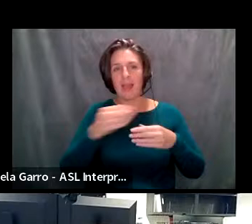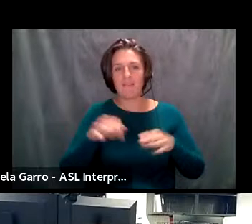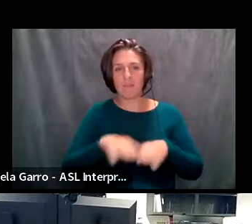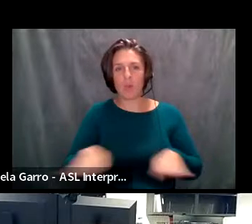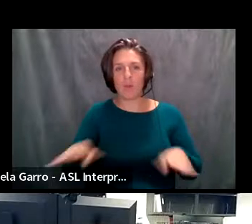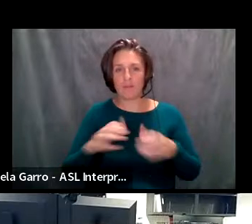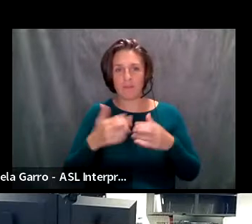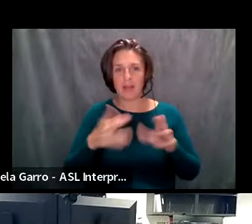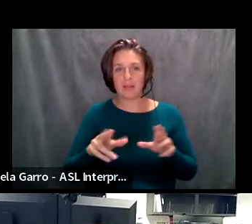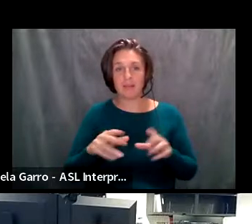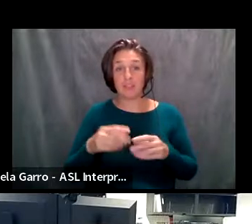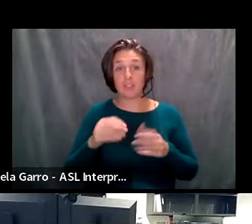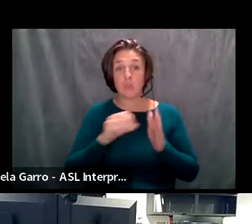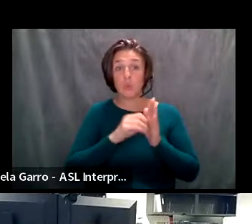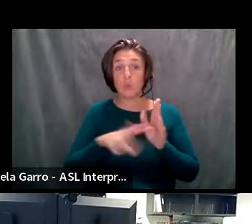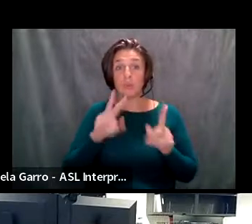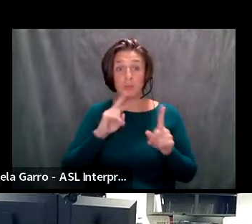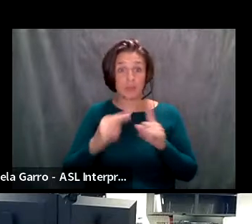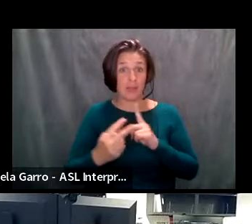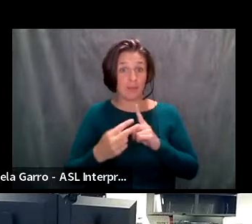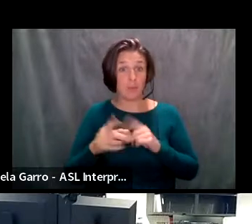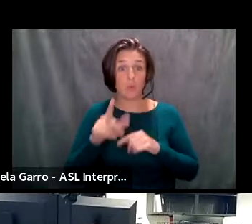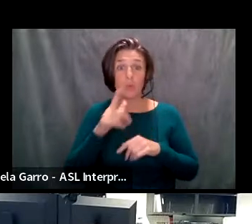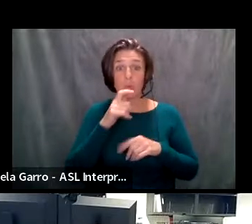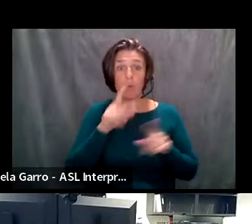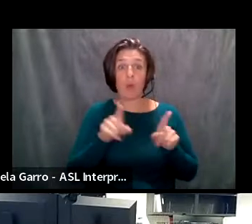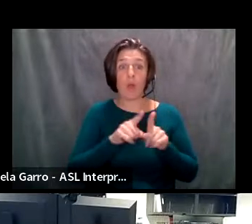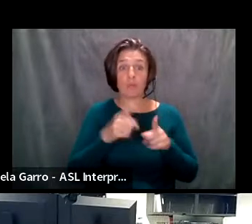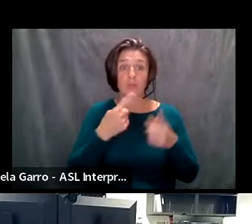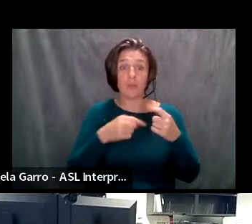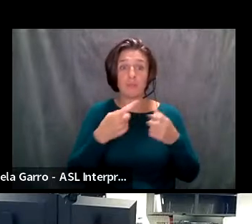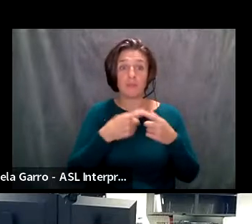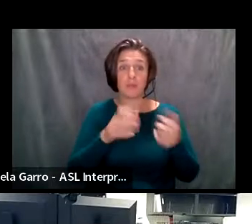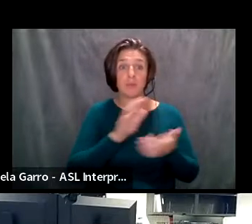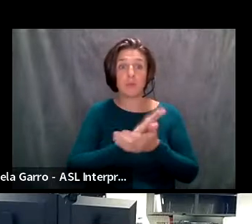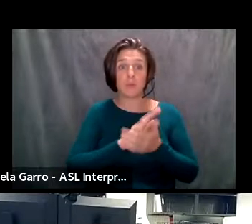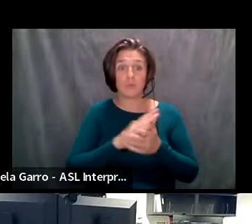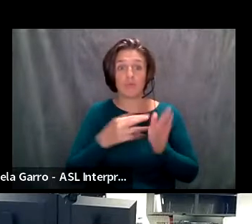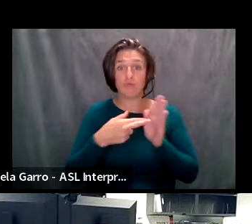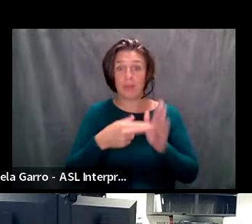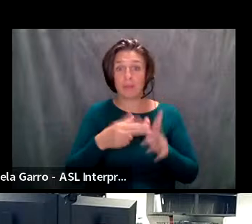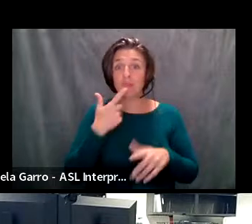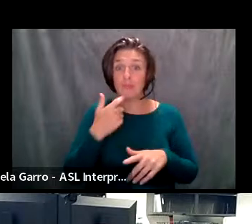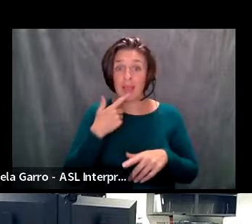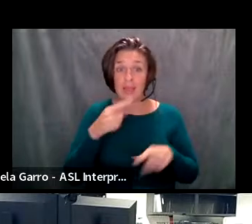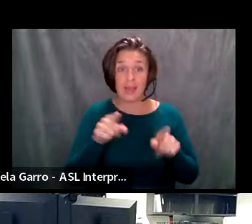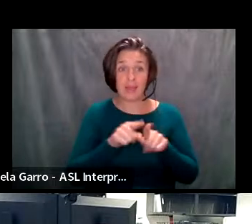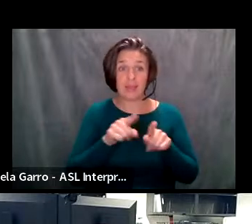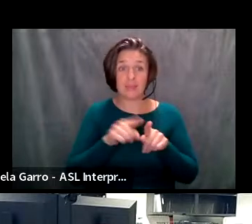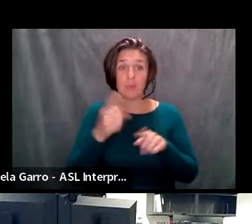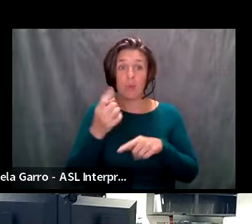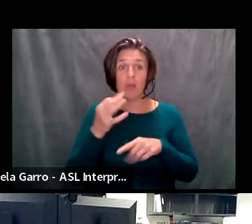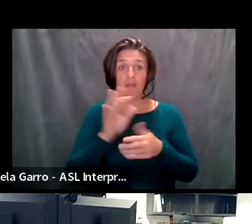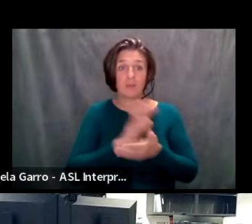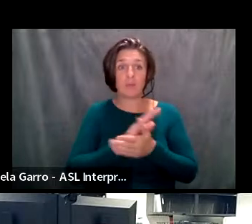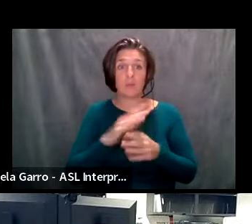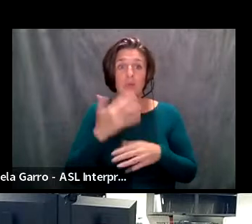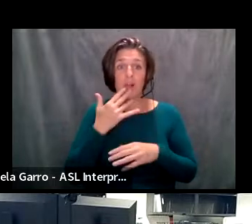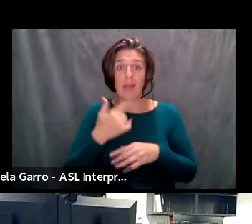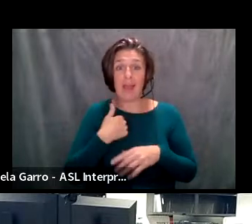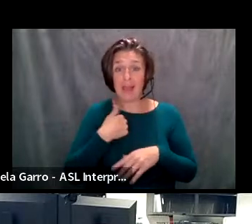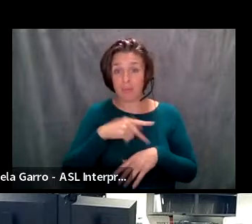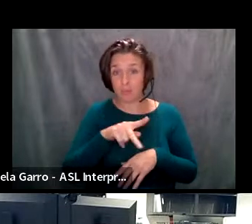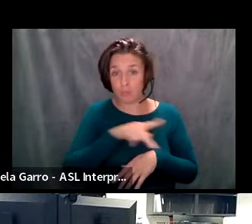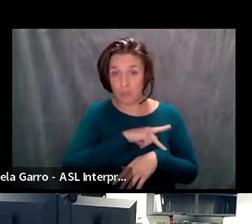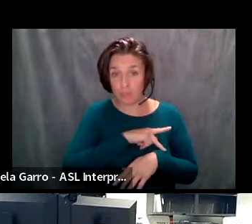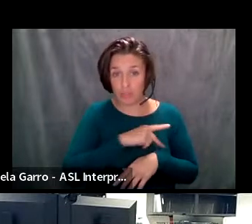from a student perspective who also comes from a school that reps red as one of our school colors, I personally think